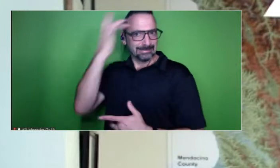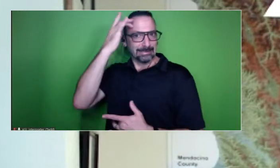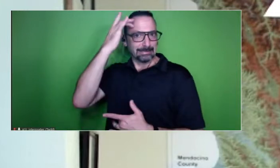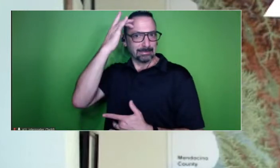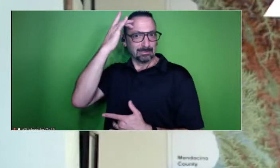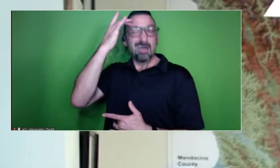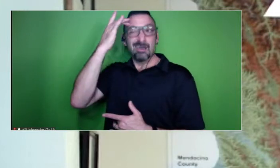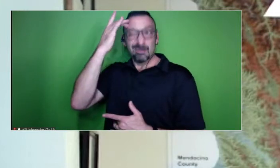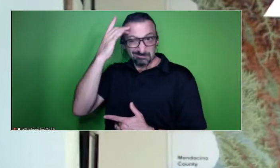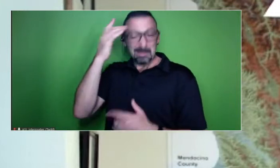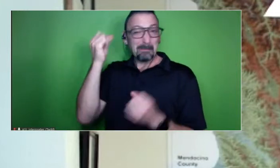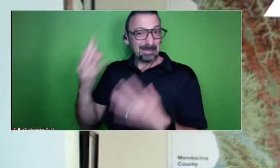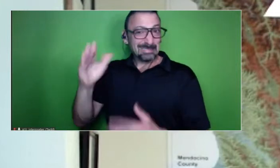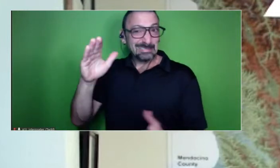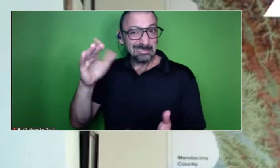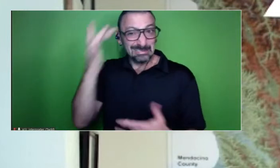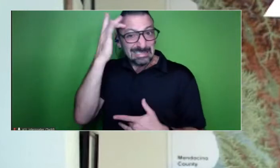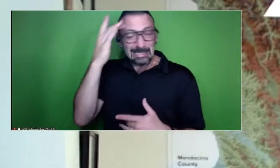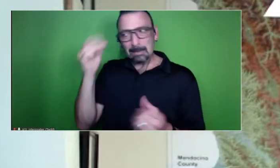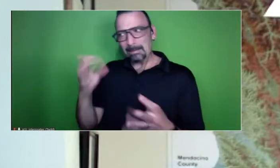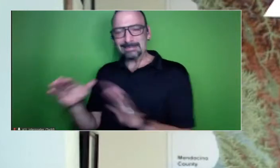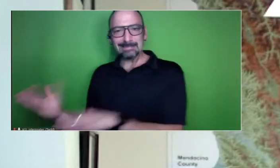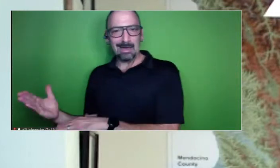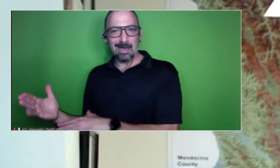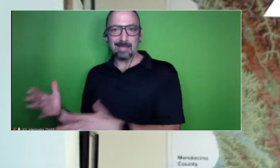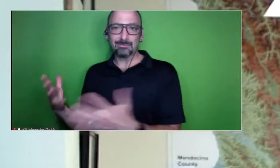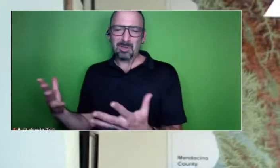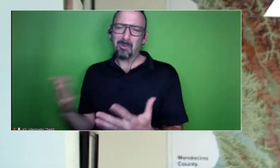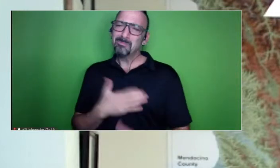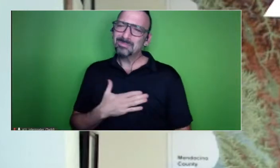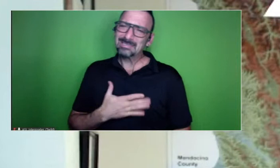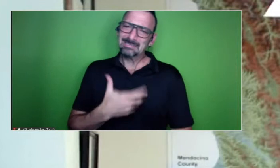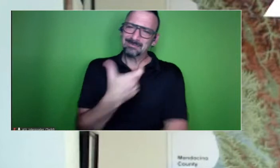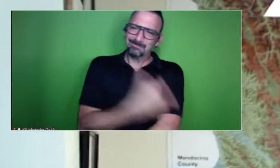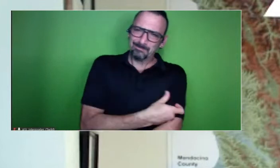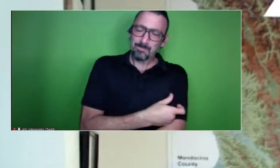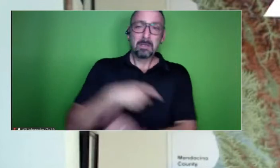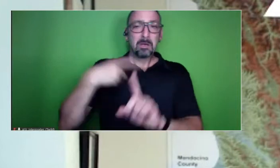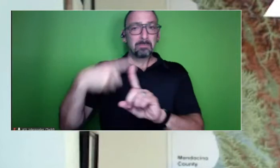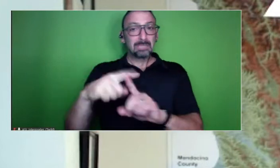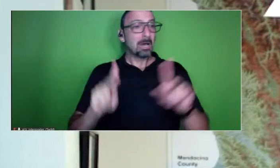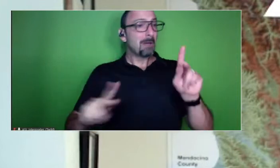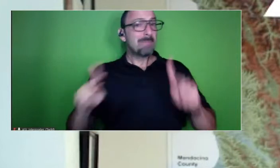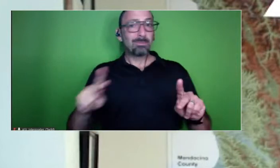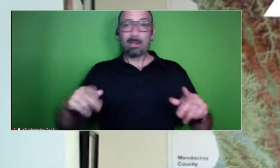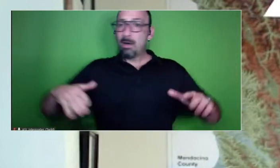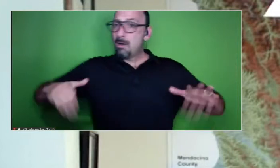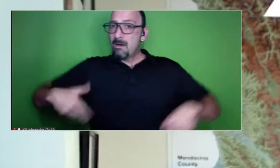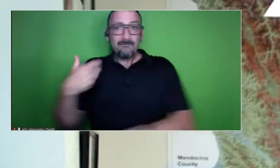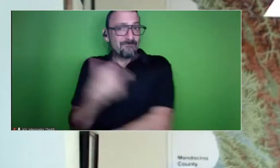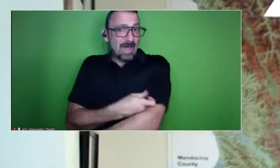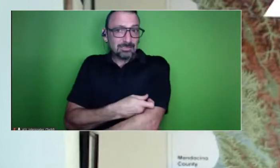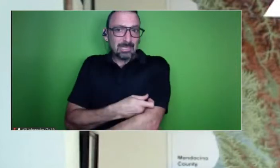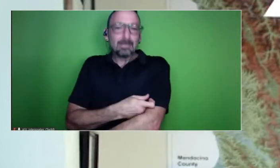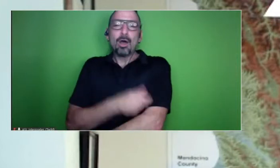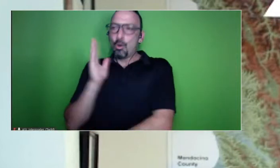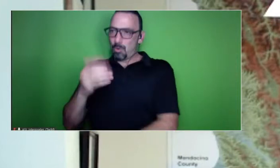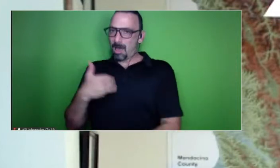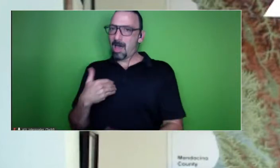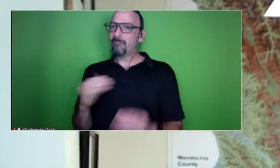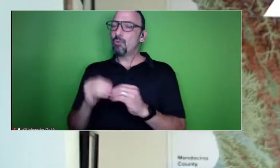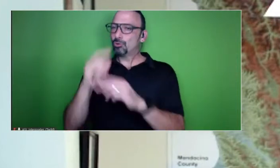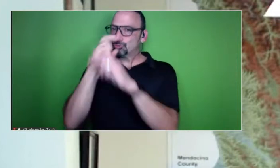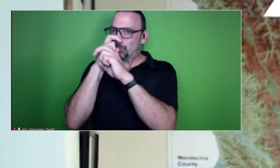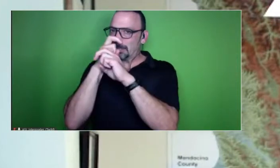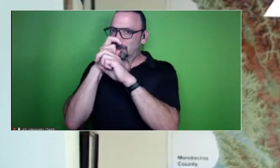death. There will be also more and more restrictions for unvaccinated to protect our communities. And